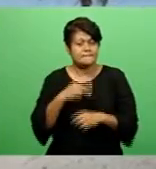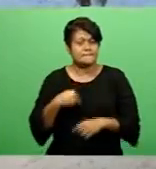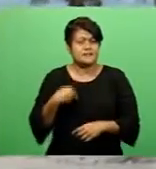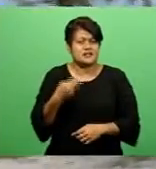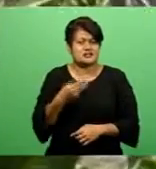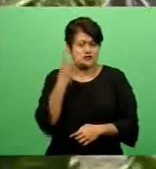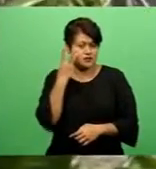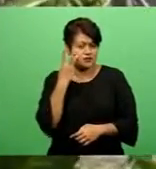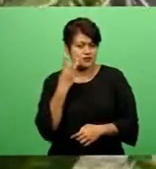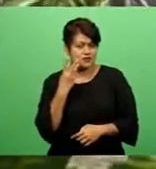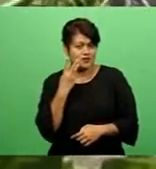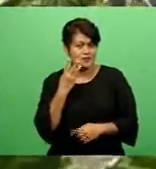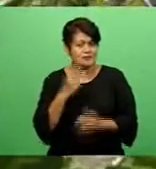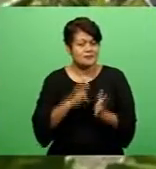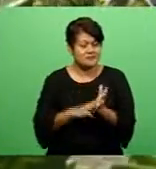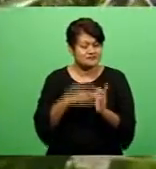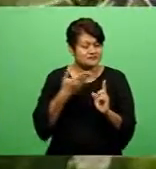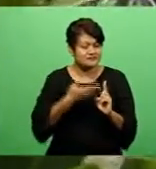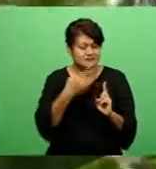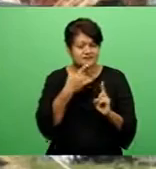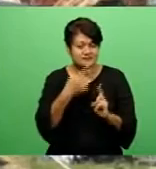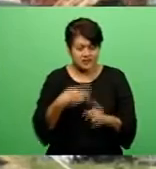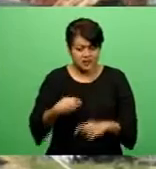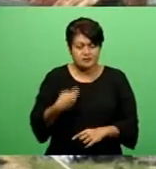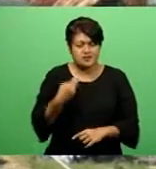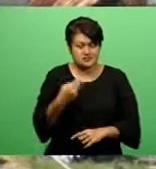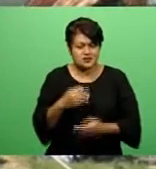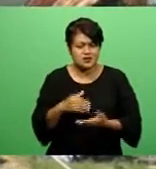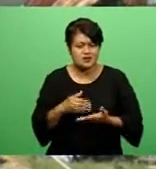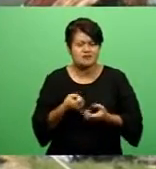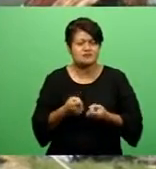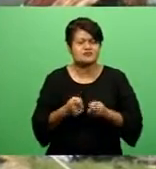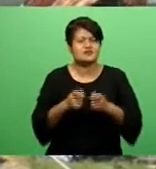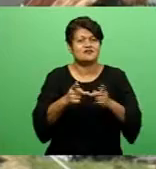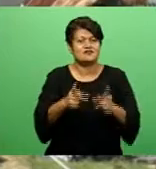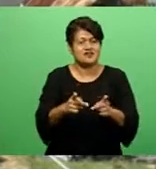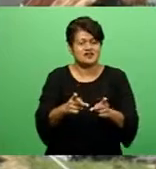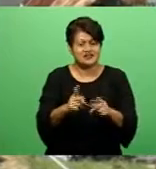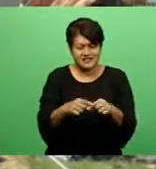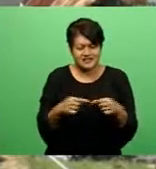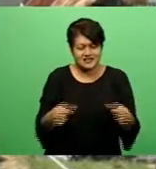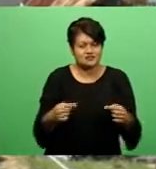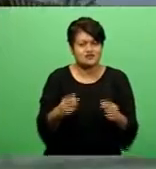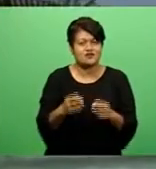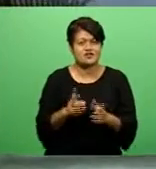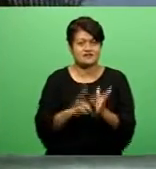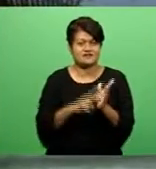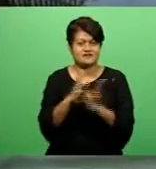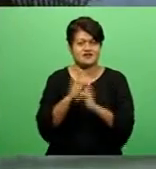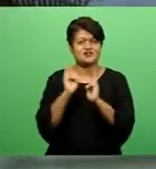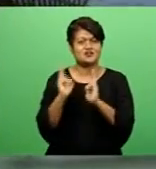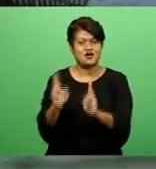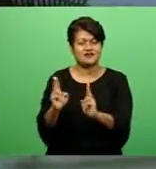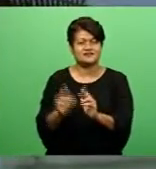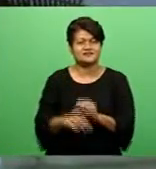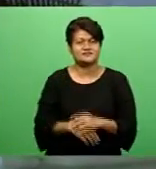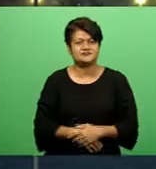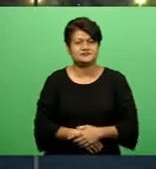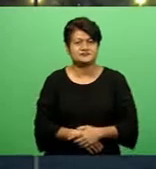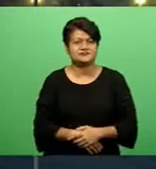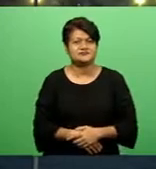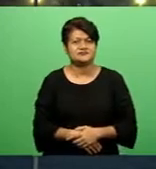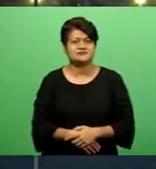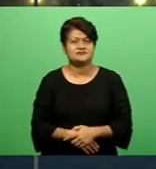Mereseni Vuniwanga says her ministry will provide utensils for the village hall. Apinisong Grindobu, FBC